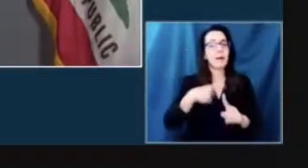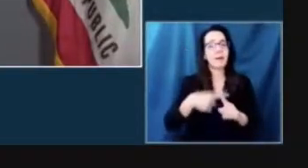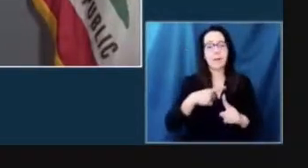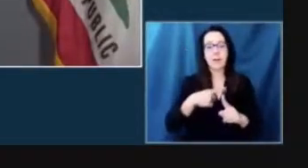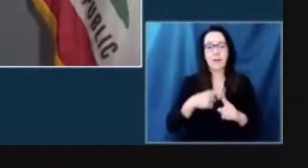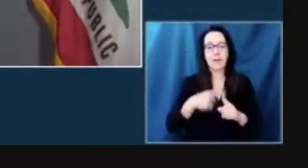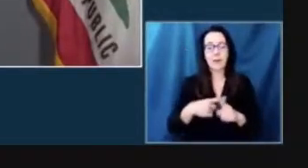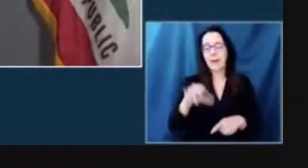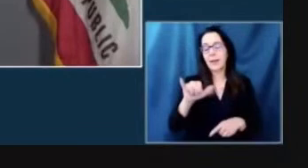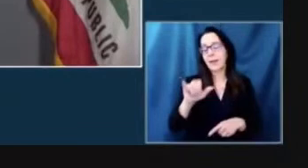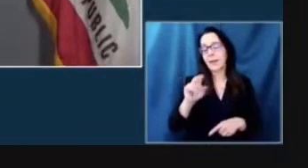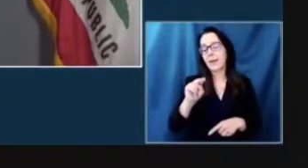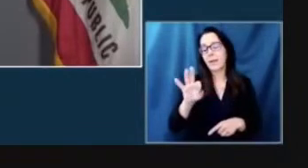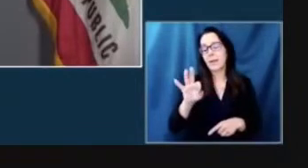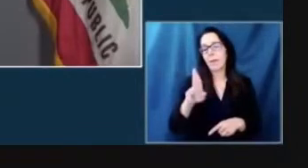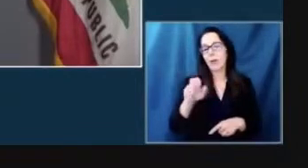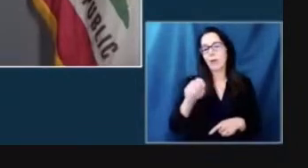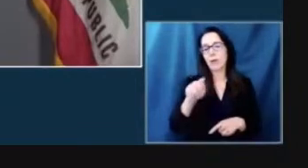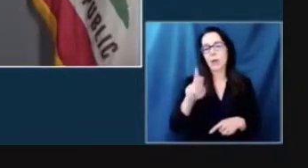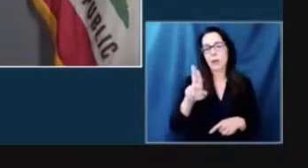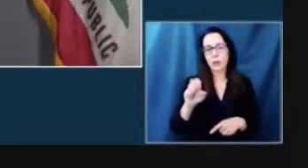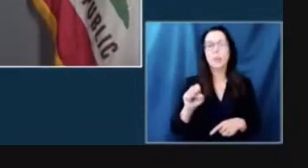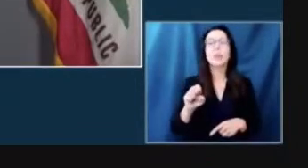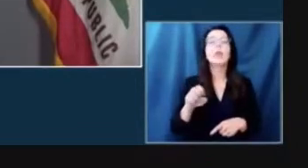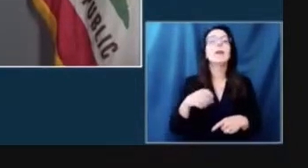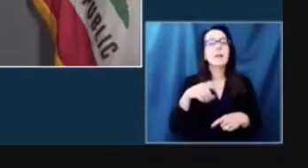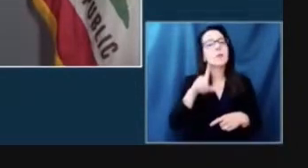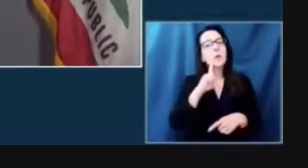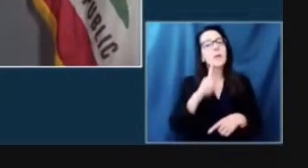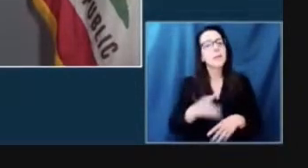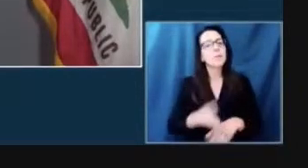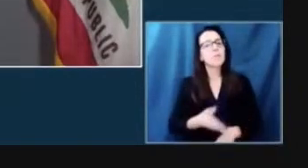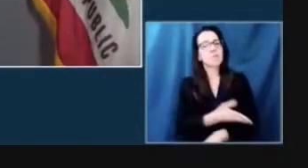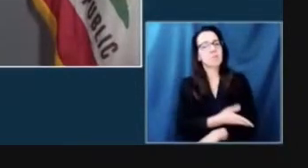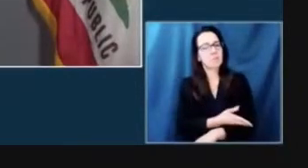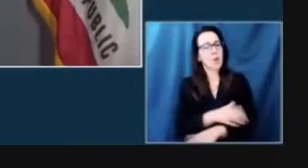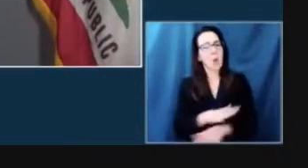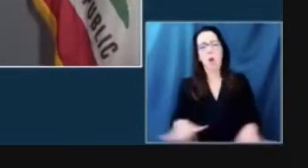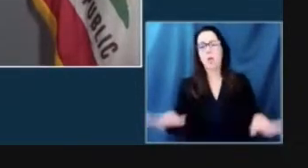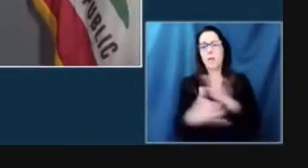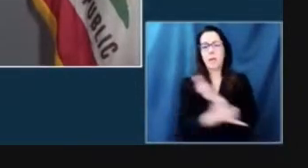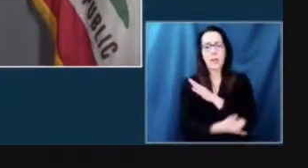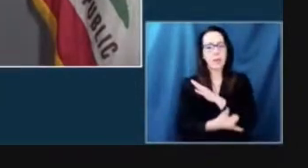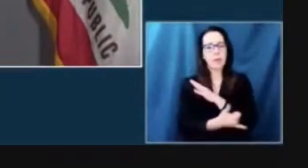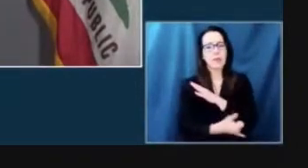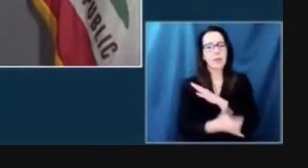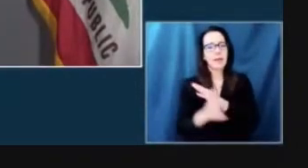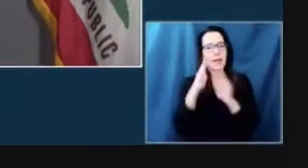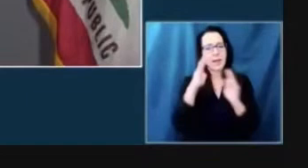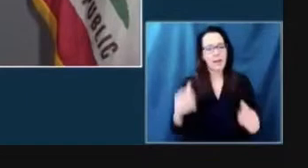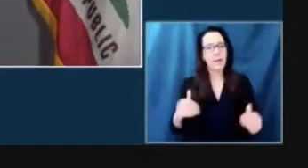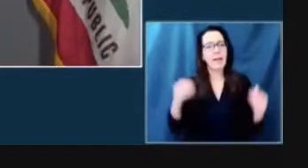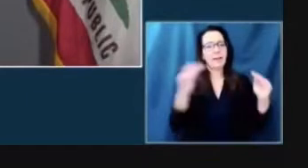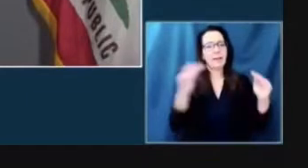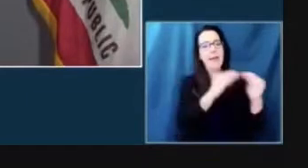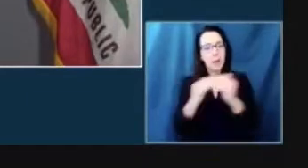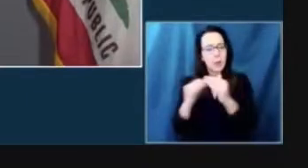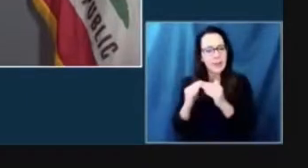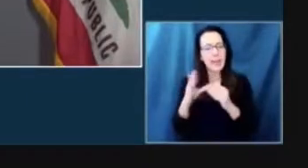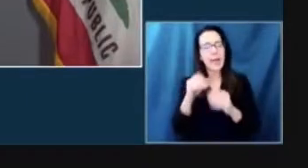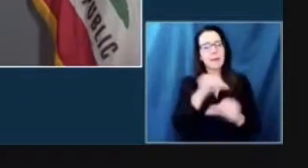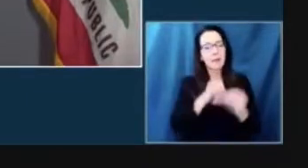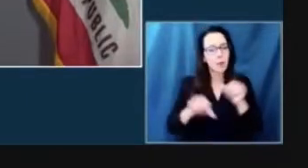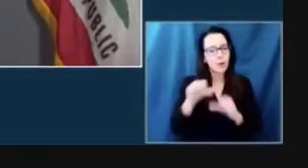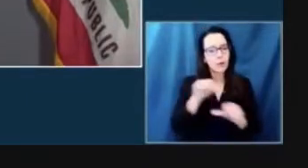for every community across the country, and doing so in a way that advances equity and social and environmental